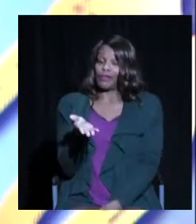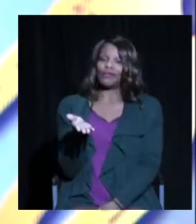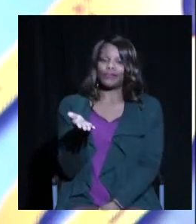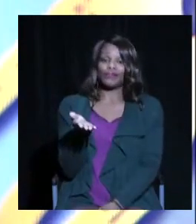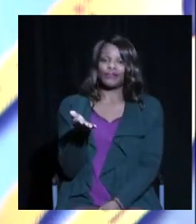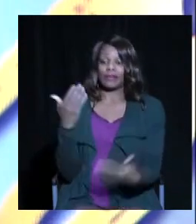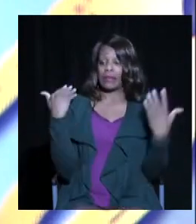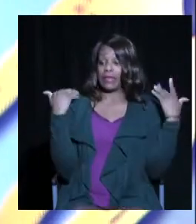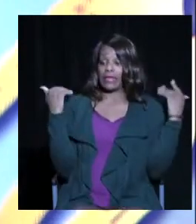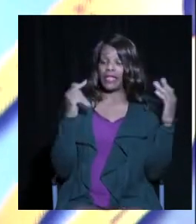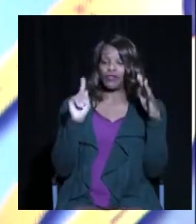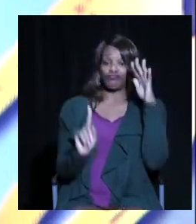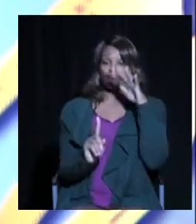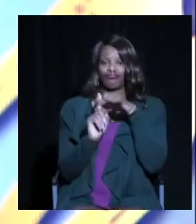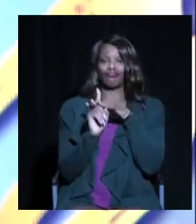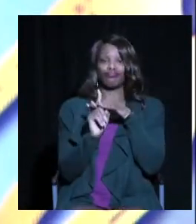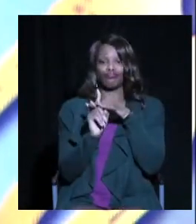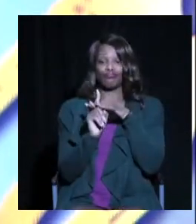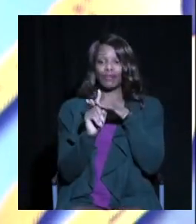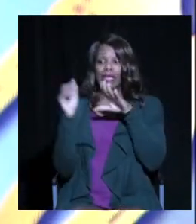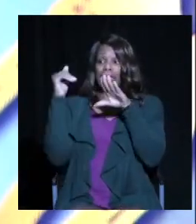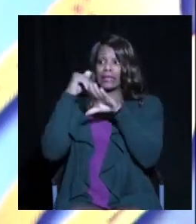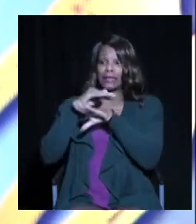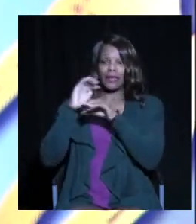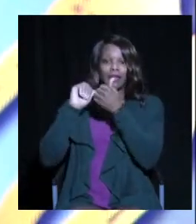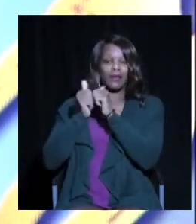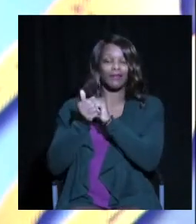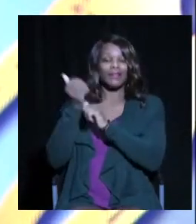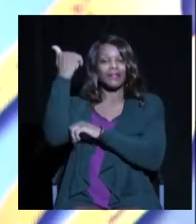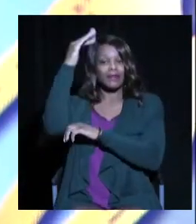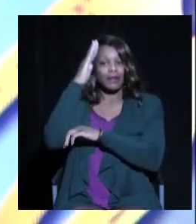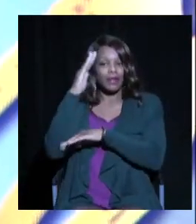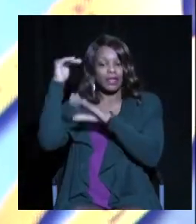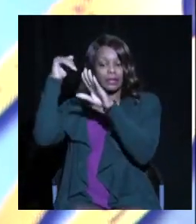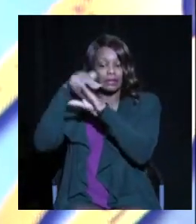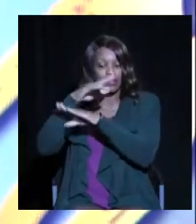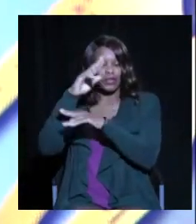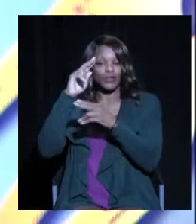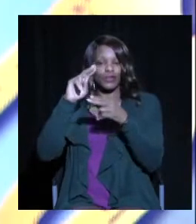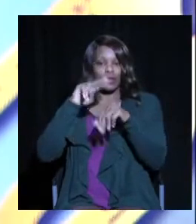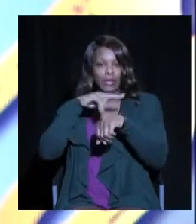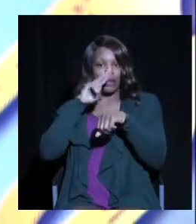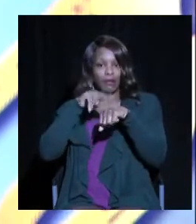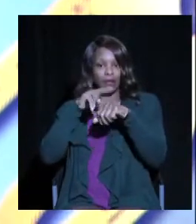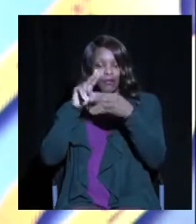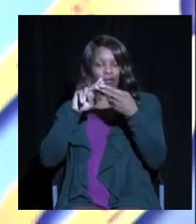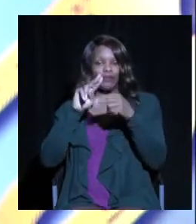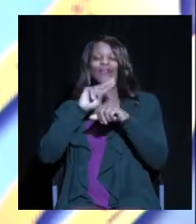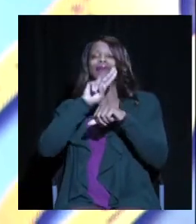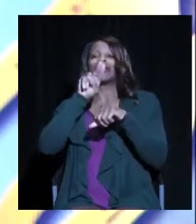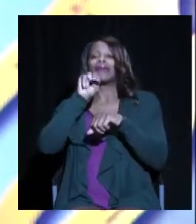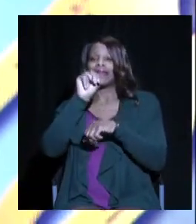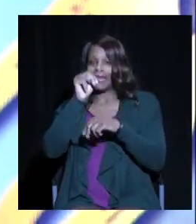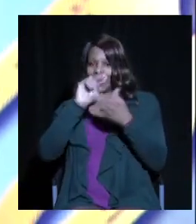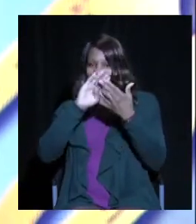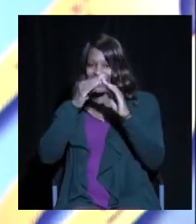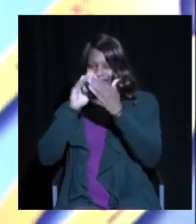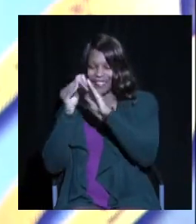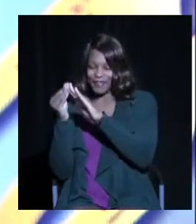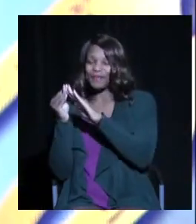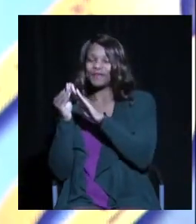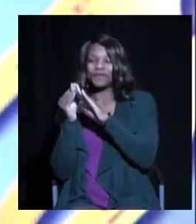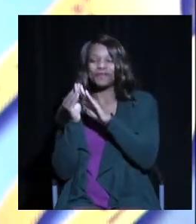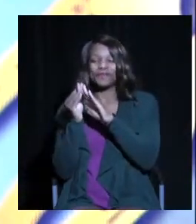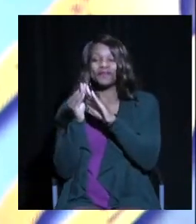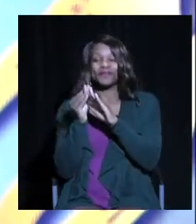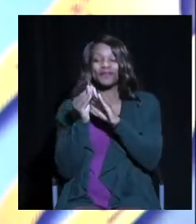this angel shows up, sent by God to Nazareth. Not the place people are thinking God is sending angels.